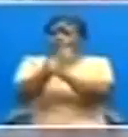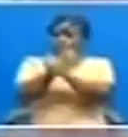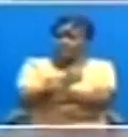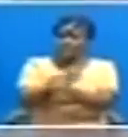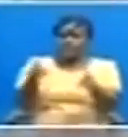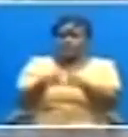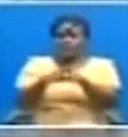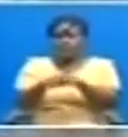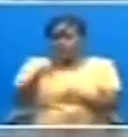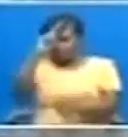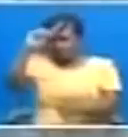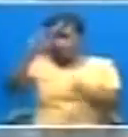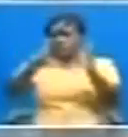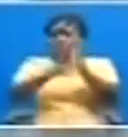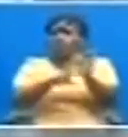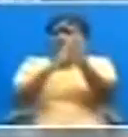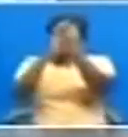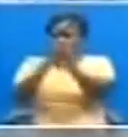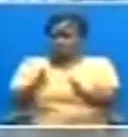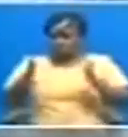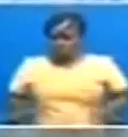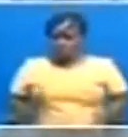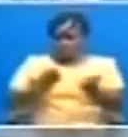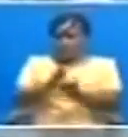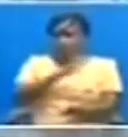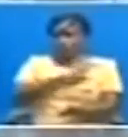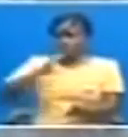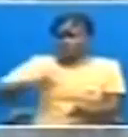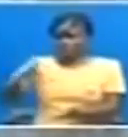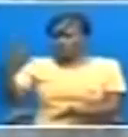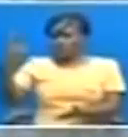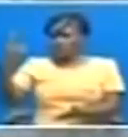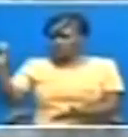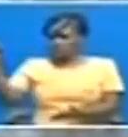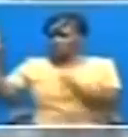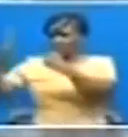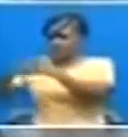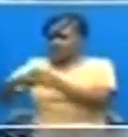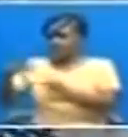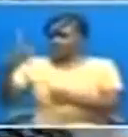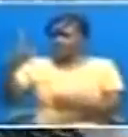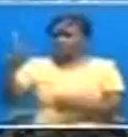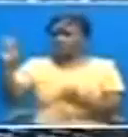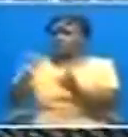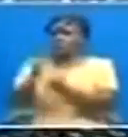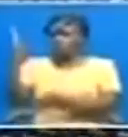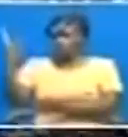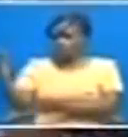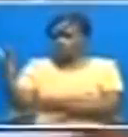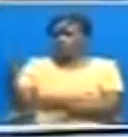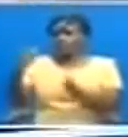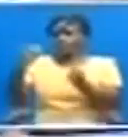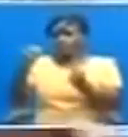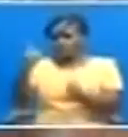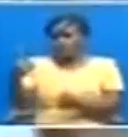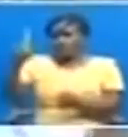also uphold the law. In fact, a report by the Human Rights Commission said that between the years 2009 and 2014, at least